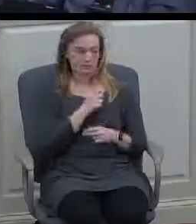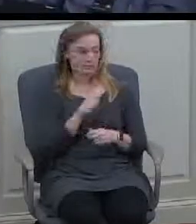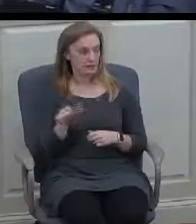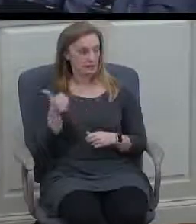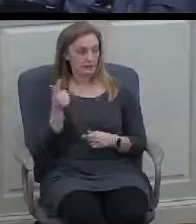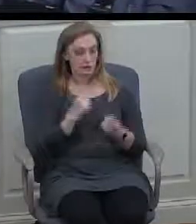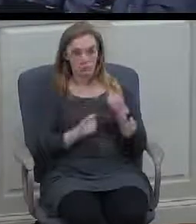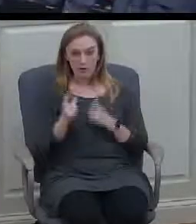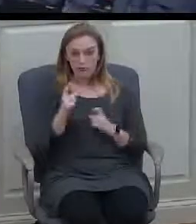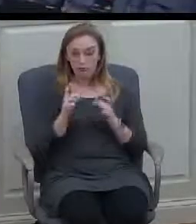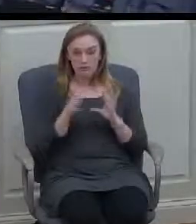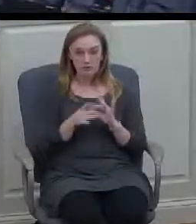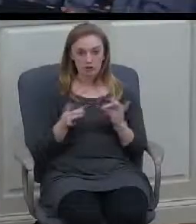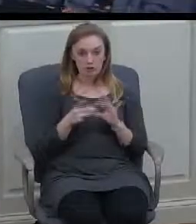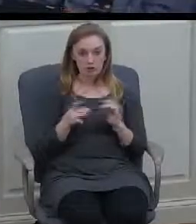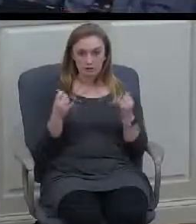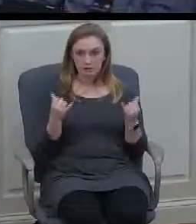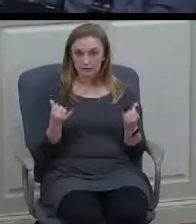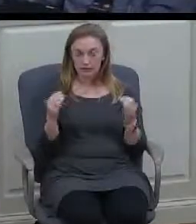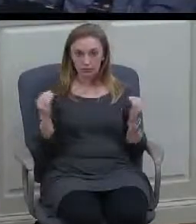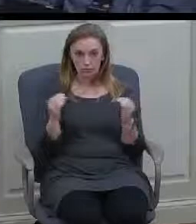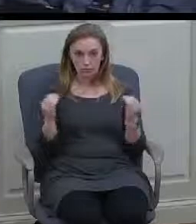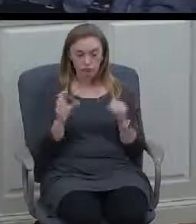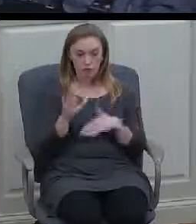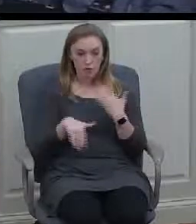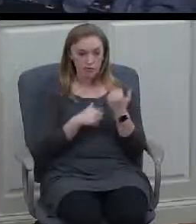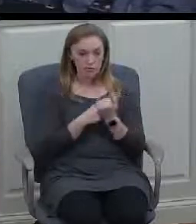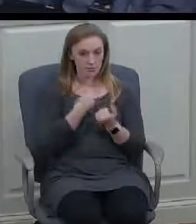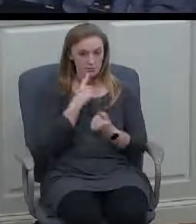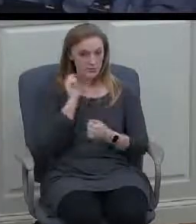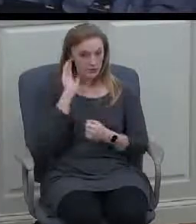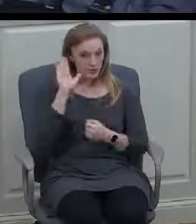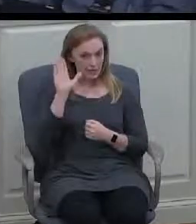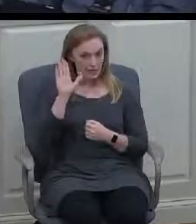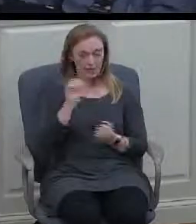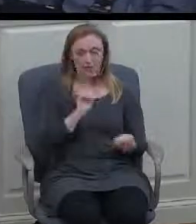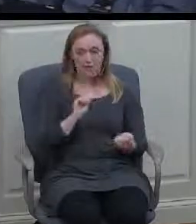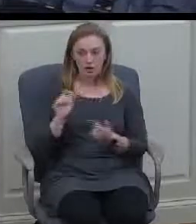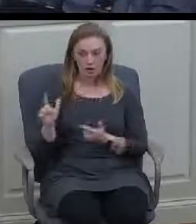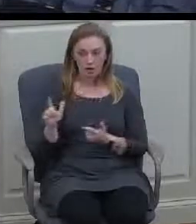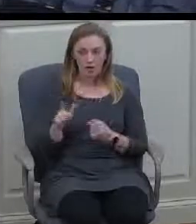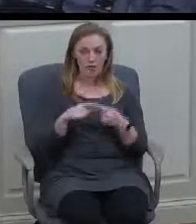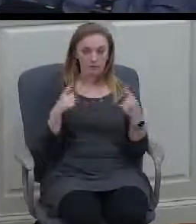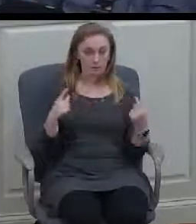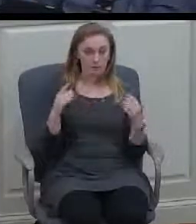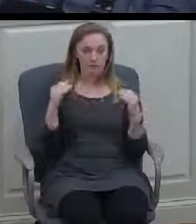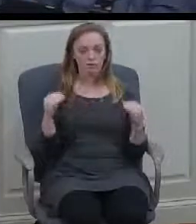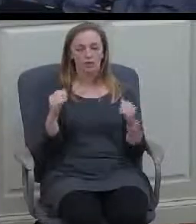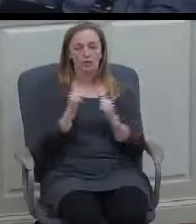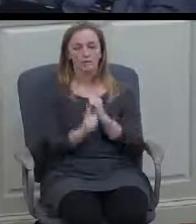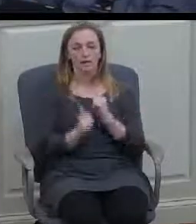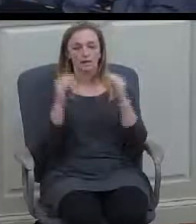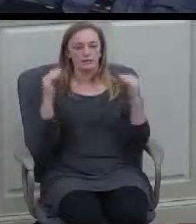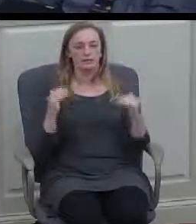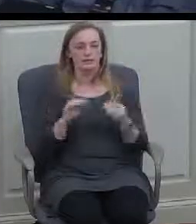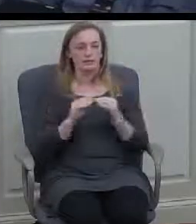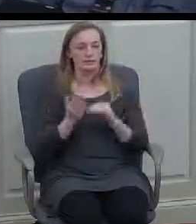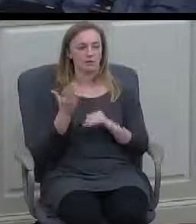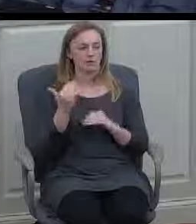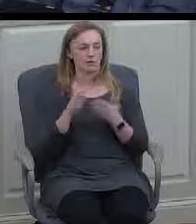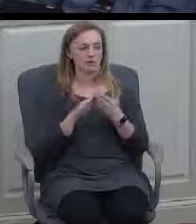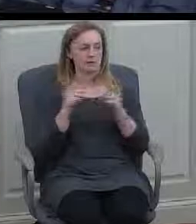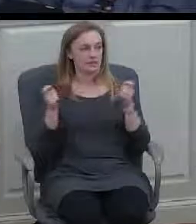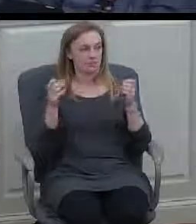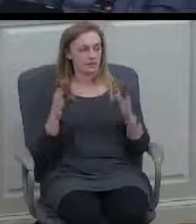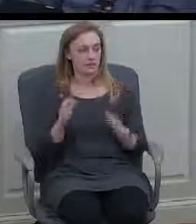comments? Seeing none, Chair will call the question. All in favor of the motion, say aye. Aye. Opposed, like sign. Motion carries. Item 15, City Manager